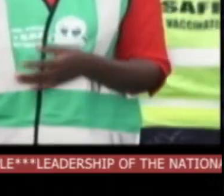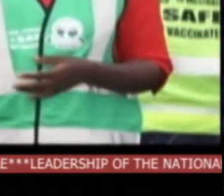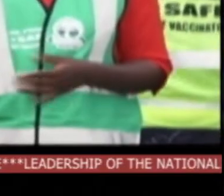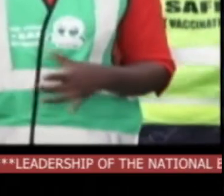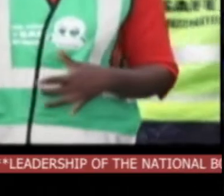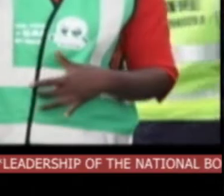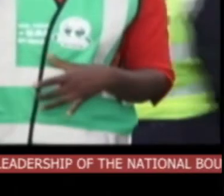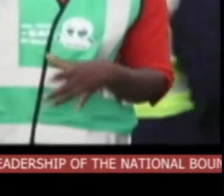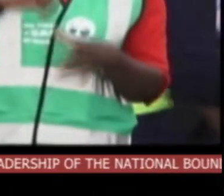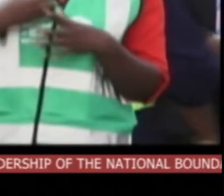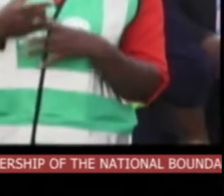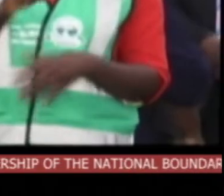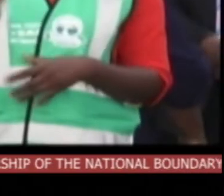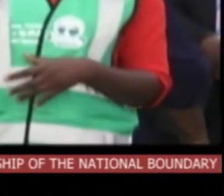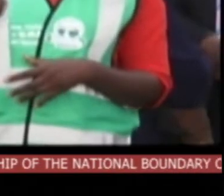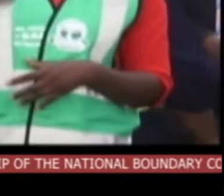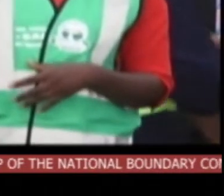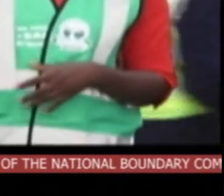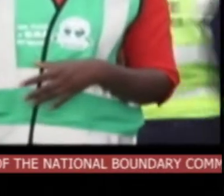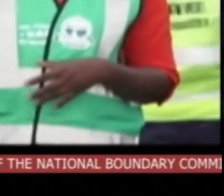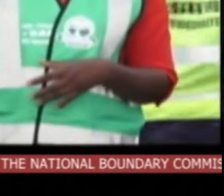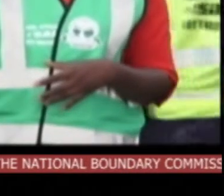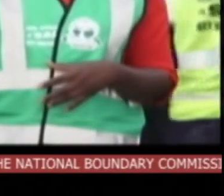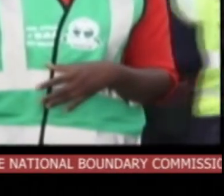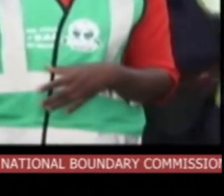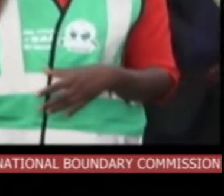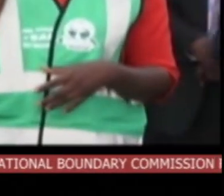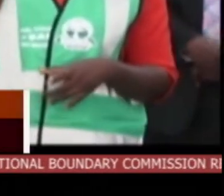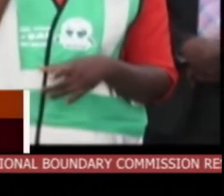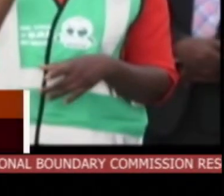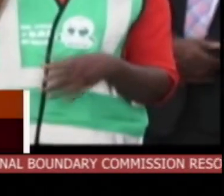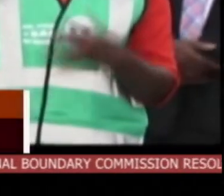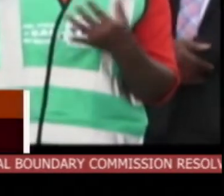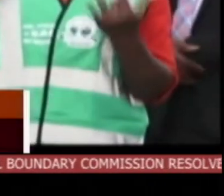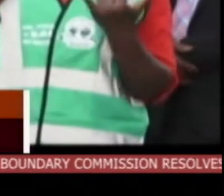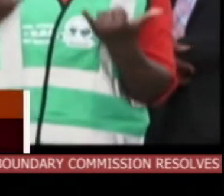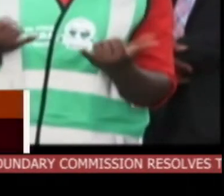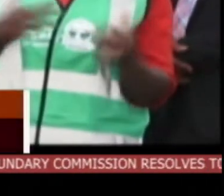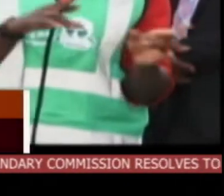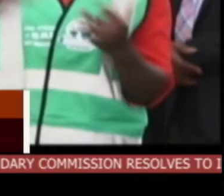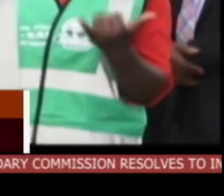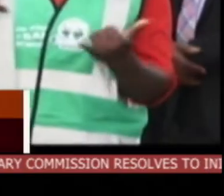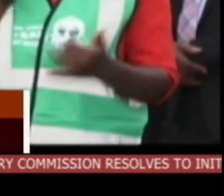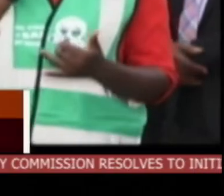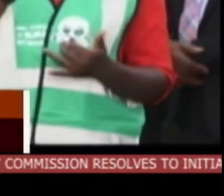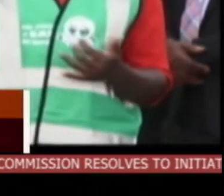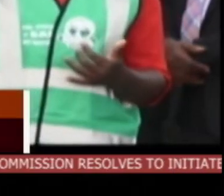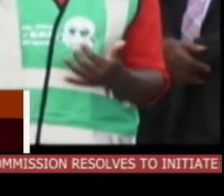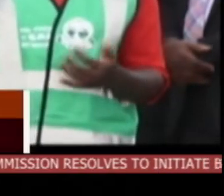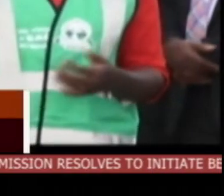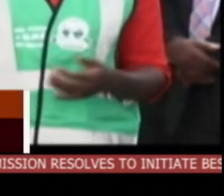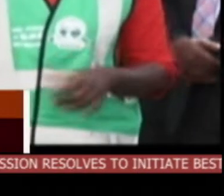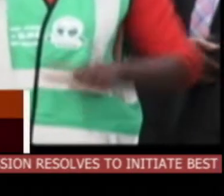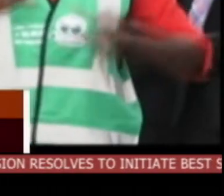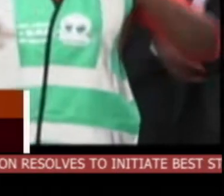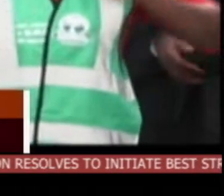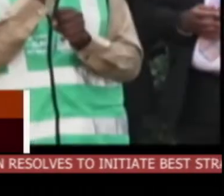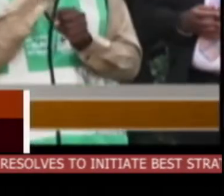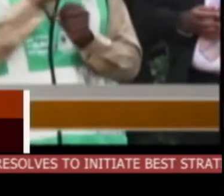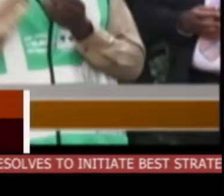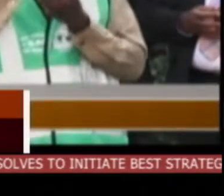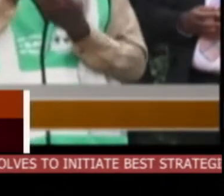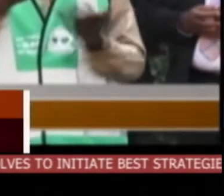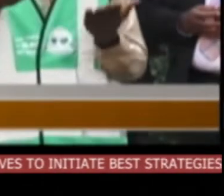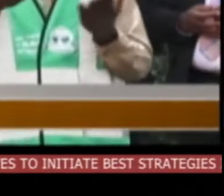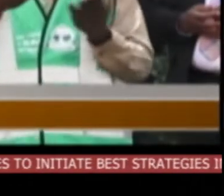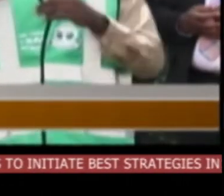other. The reason for them not being generally eligible now is because there is no scientific assessment yet.